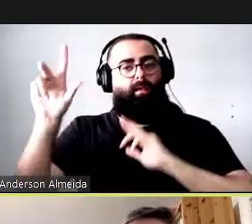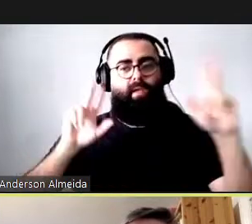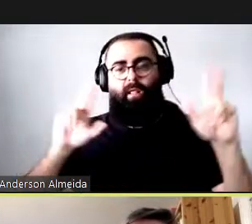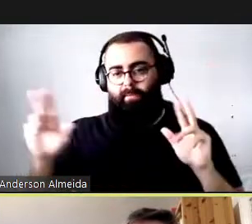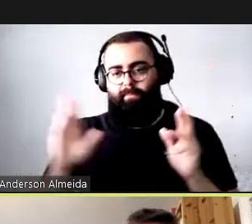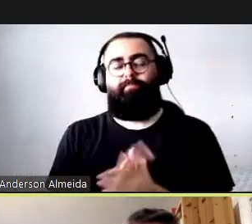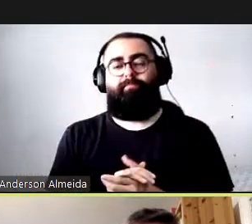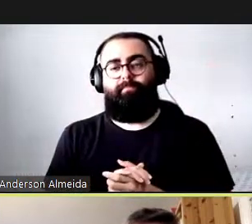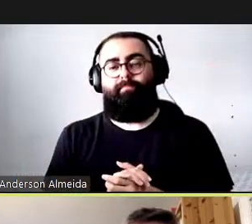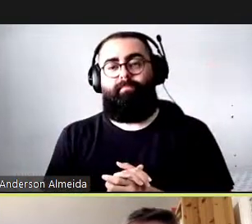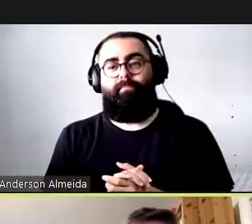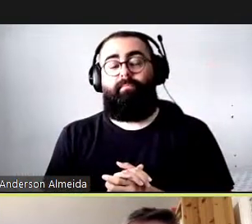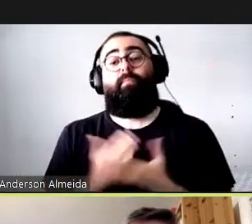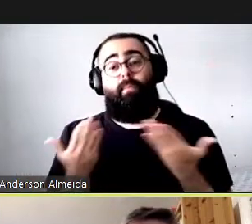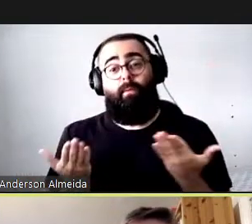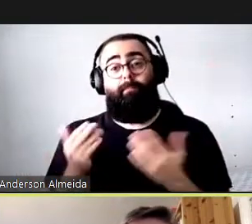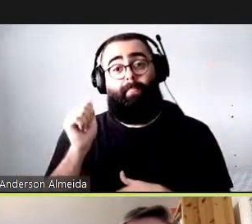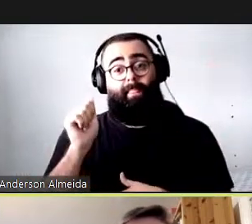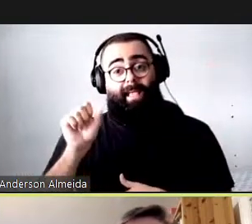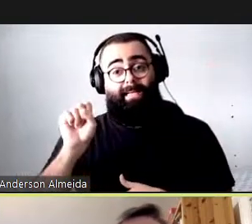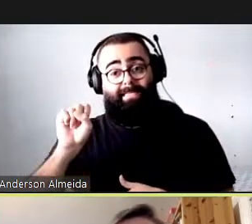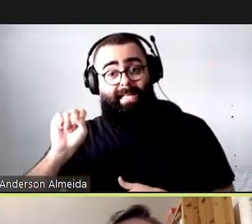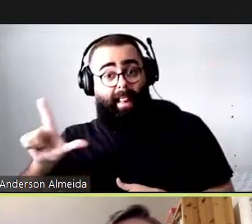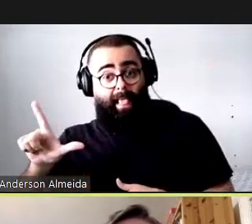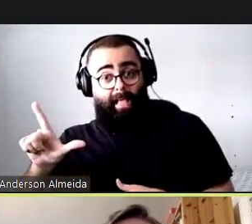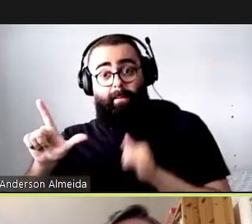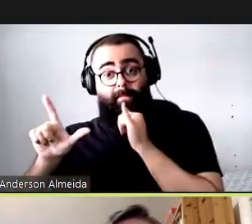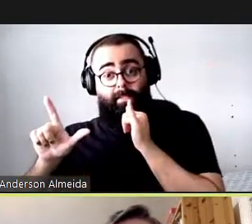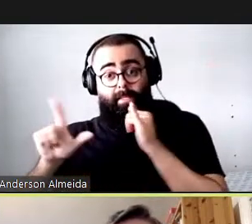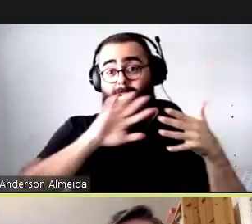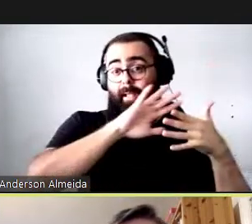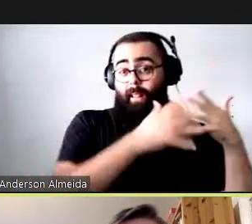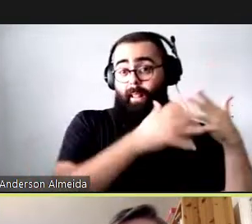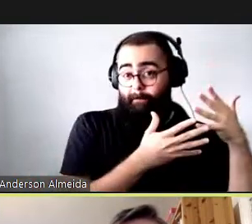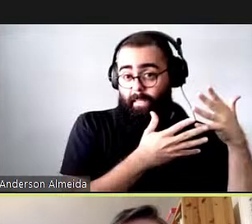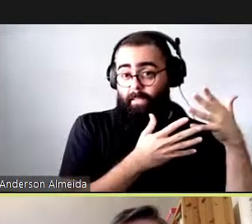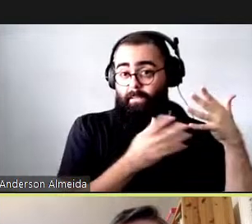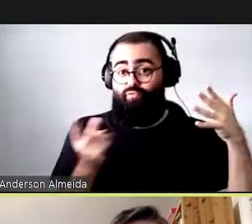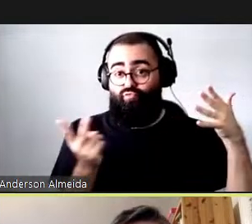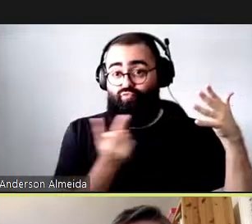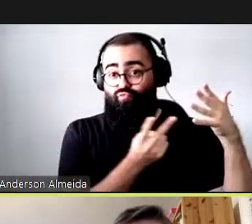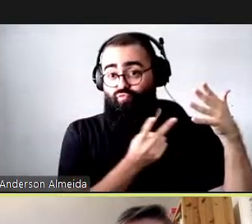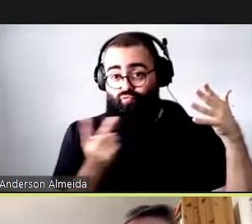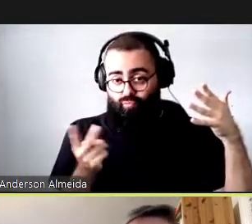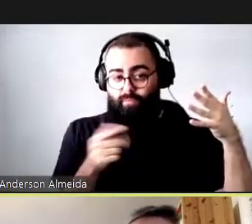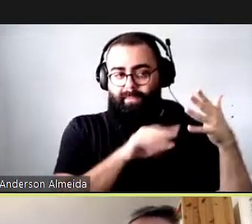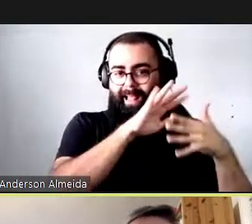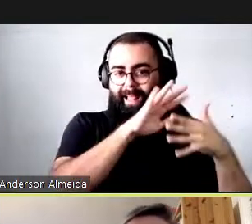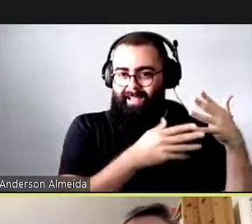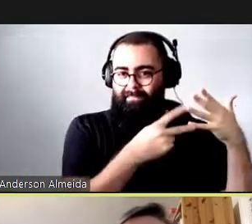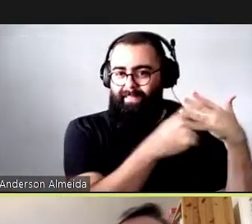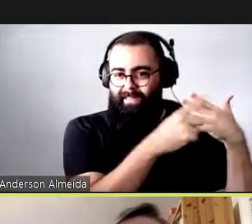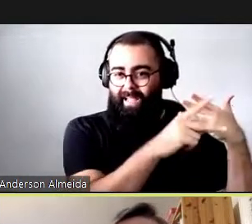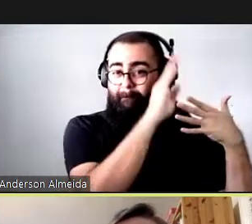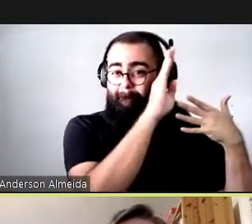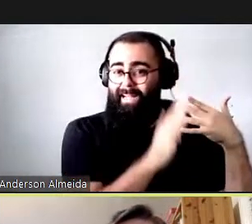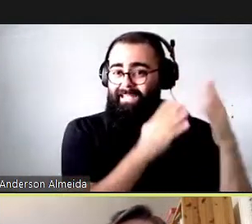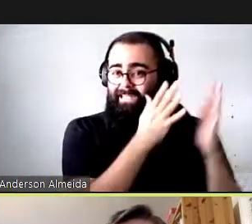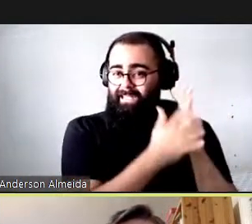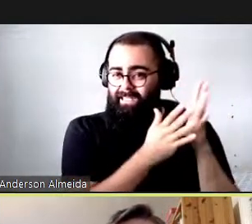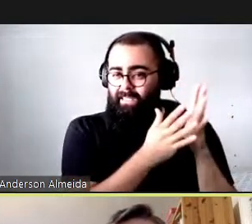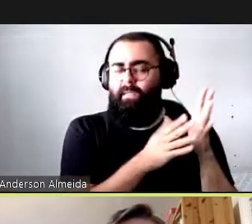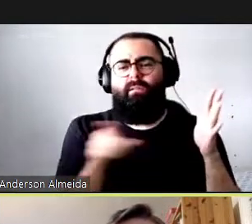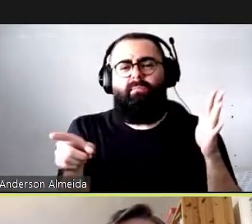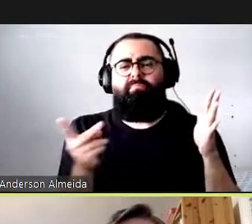both American Sign Language and Libras, the sign language of Brazil, are related to French